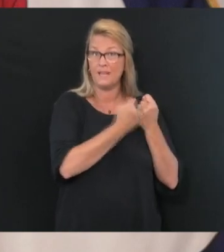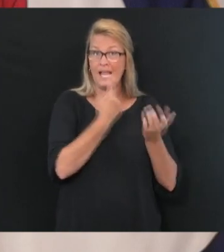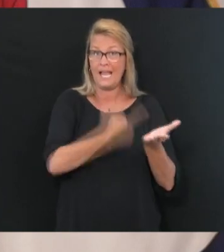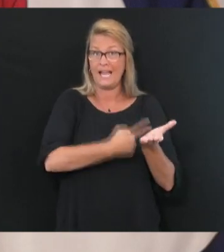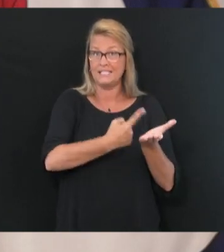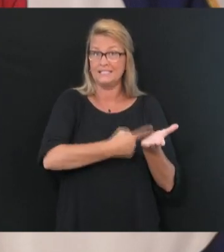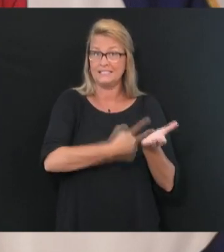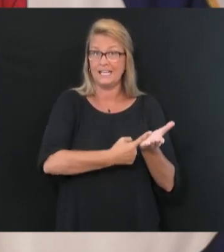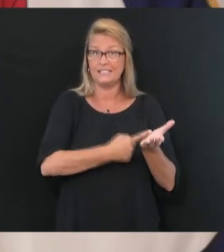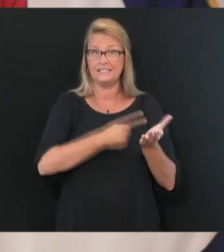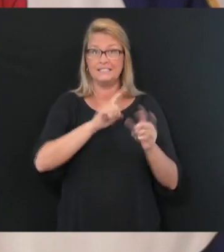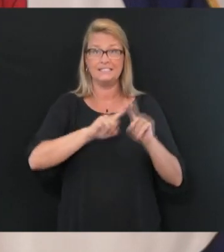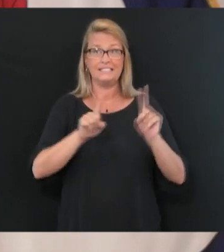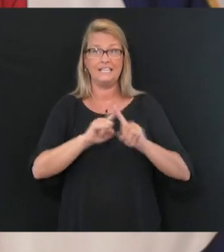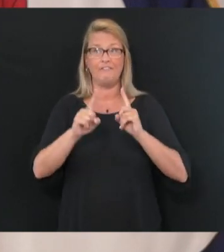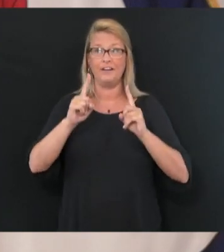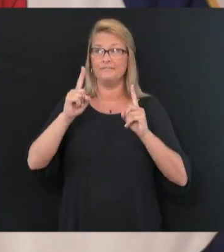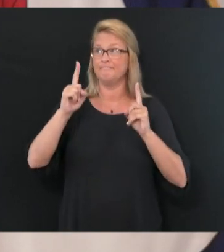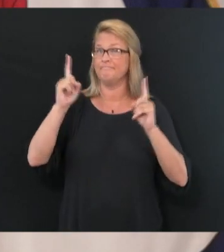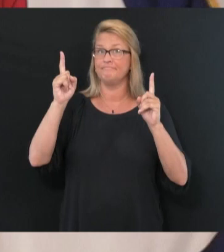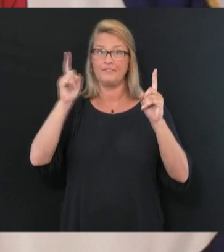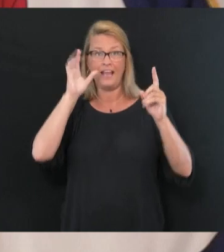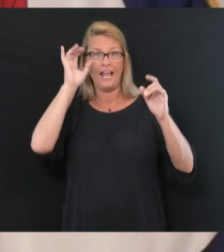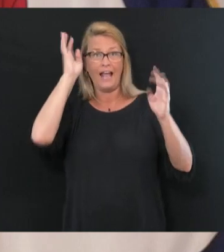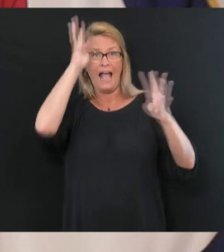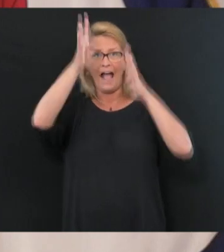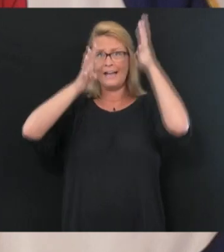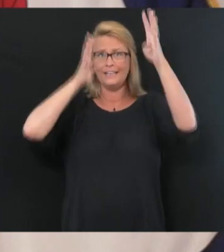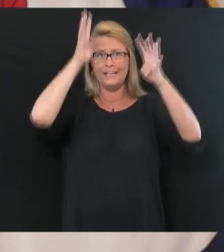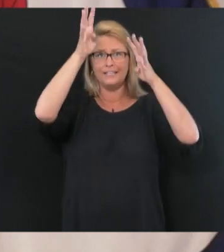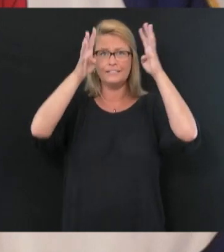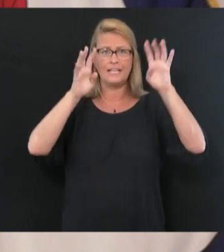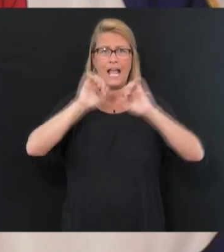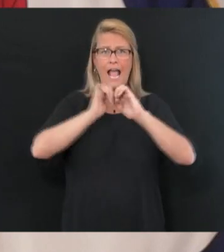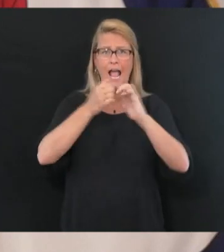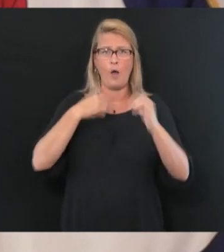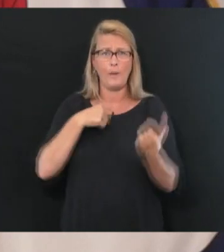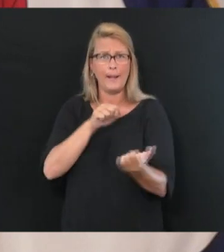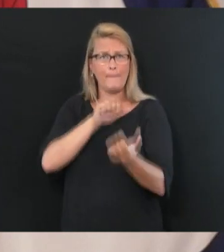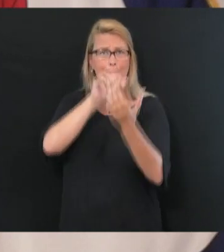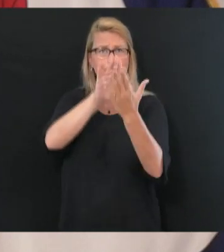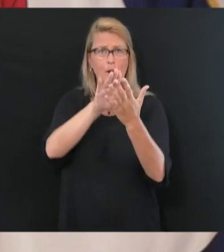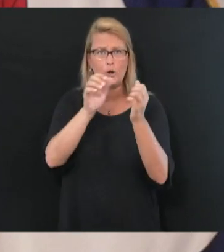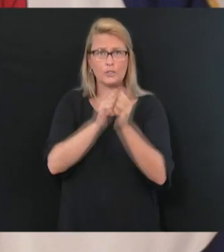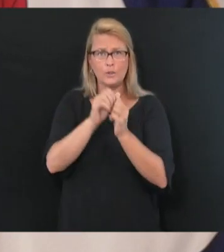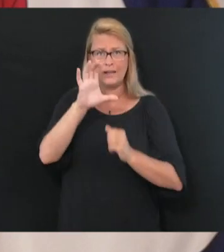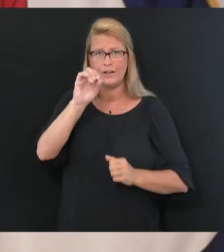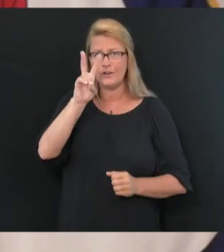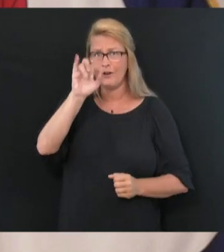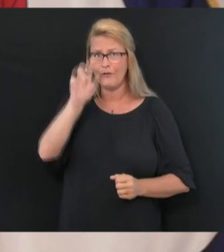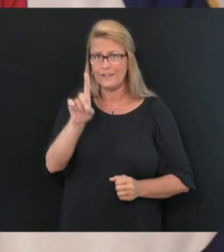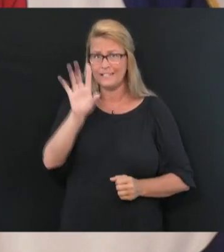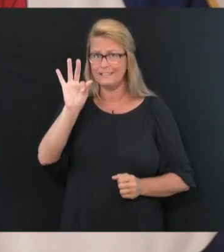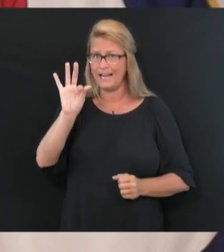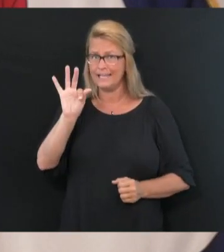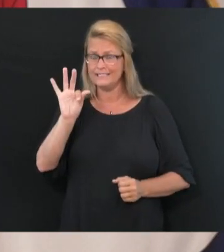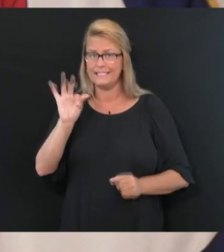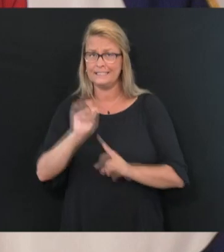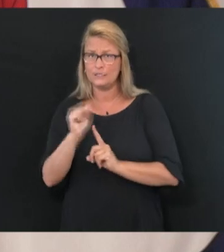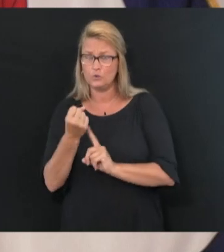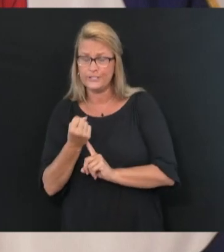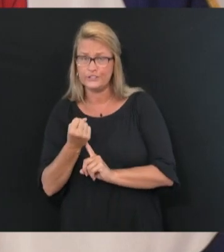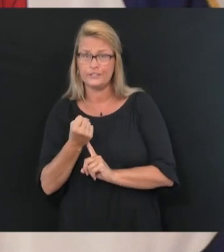discuss, ideas in regard to how we attack and what we're doing with this COVID-19 deal and all that stuff.